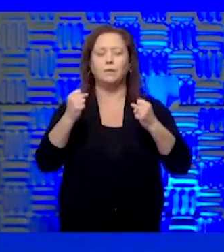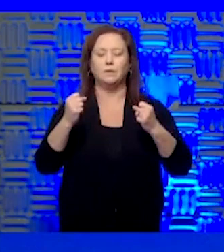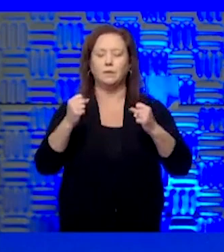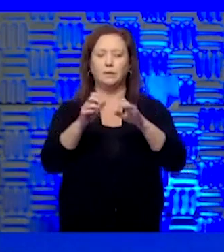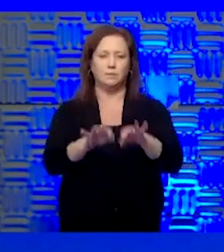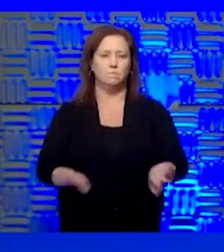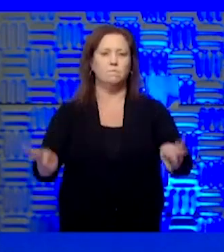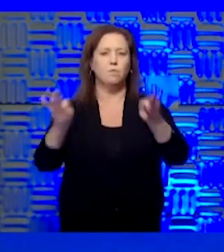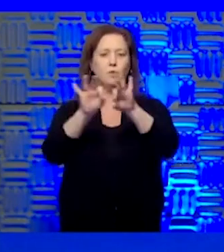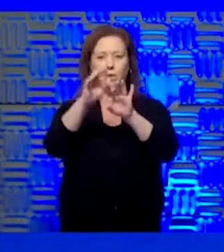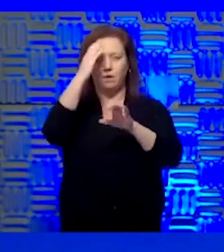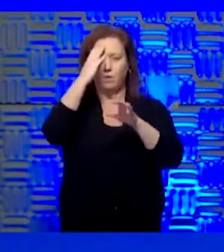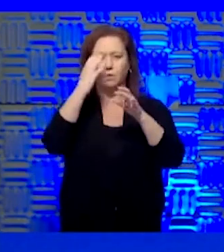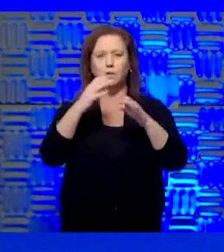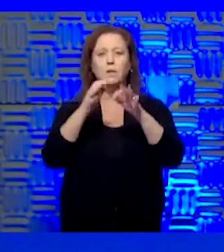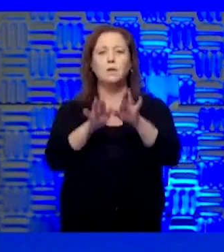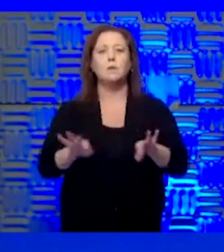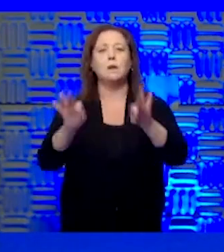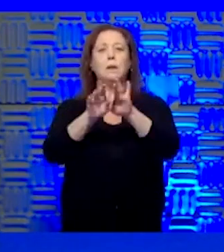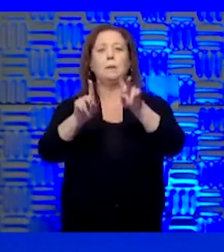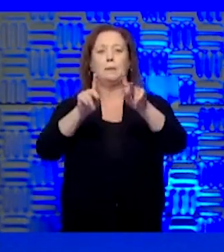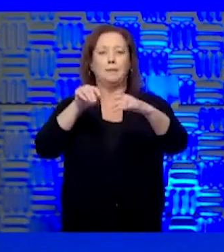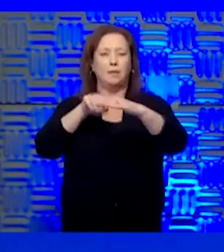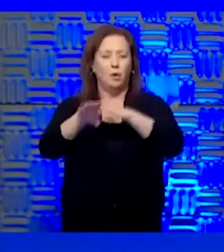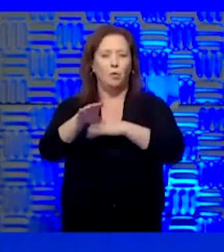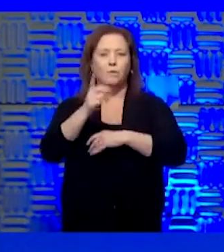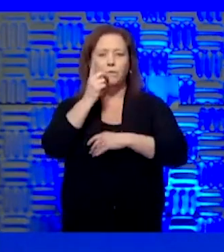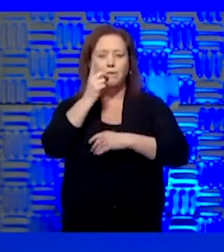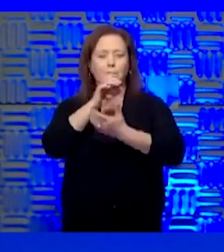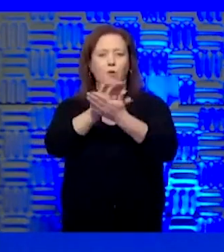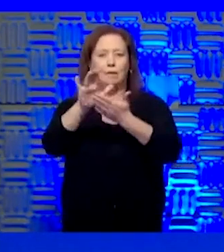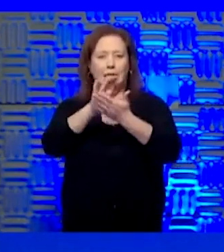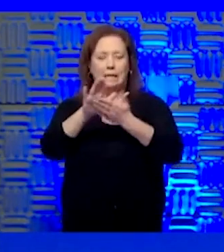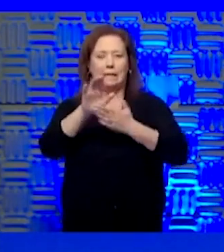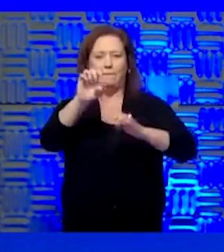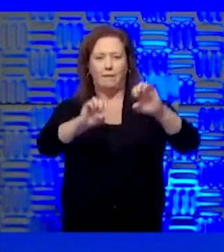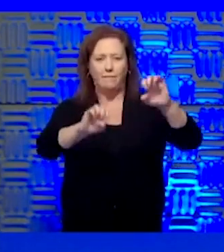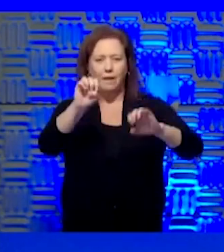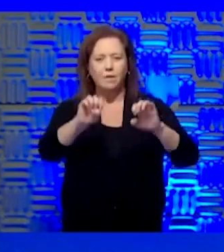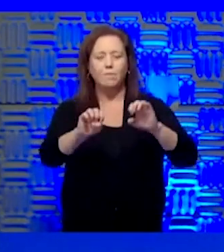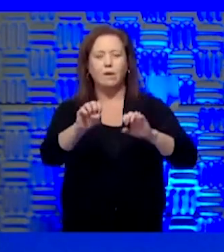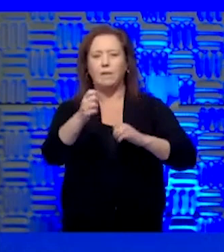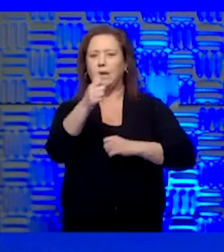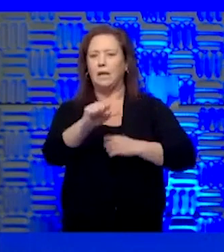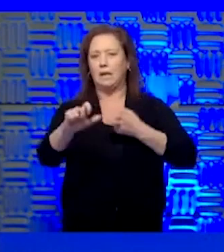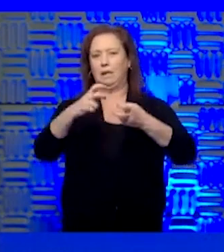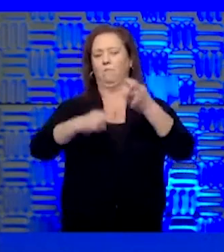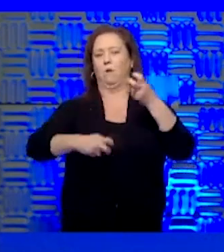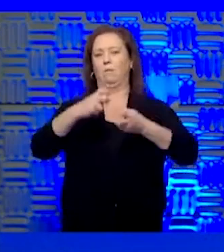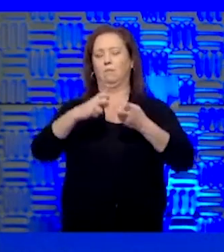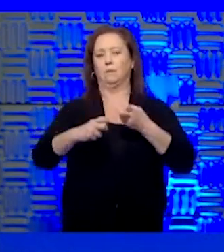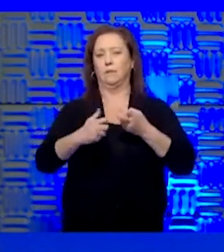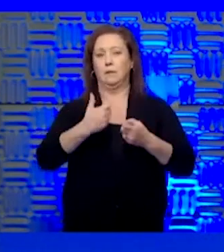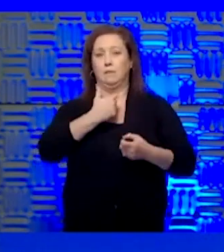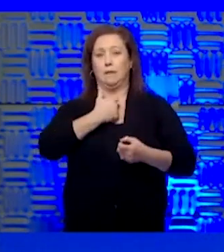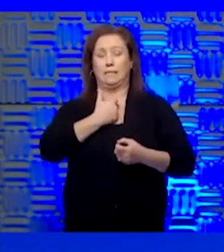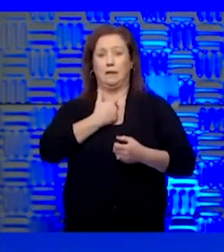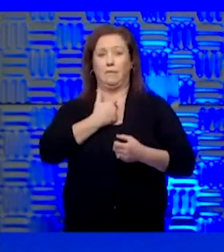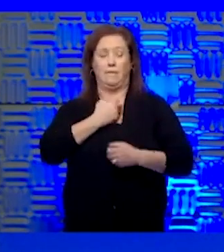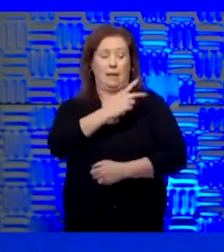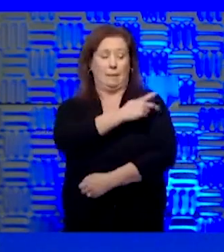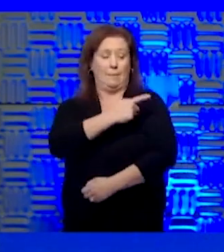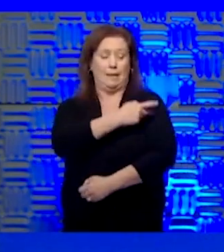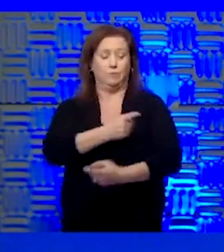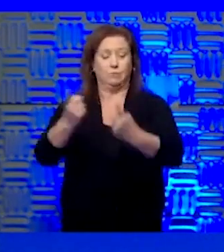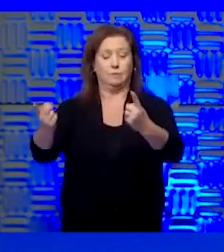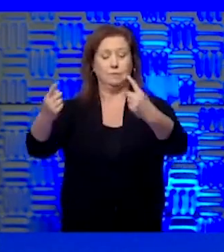know it's important, and people have to get to their dental cleanings. They have to get evaluated if they're having problems. I've had patients in the